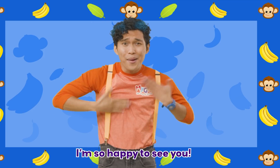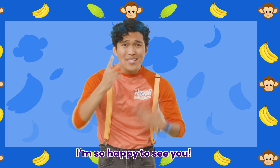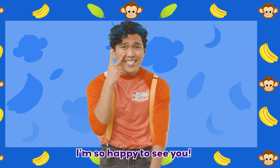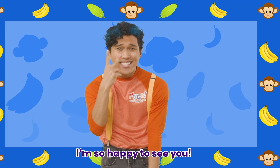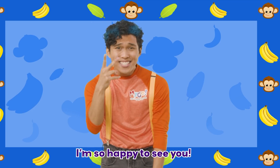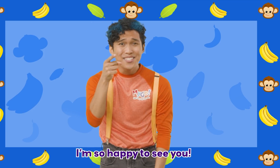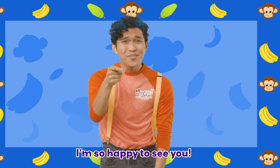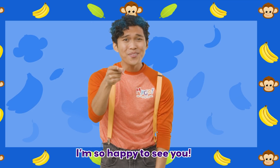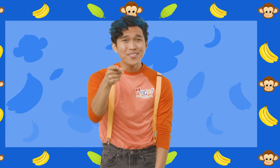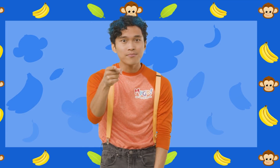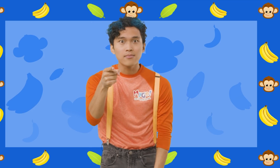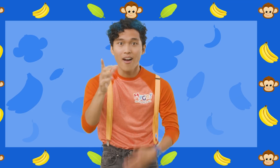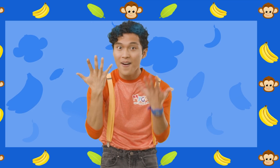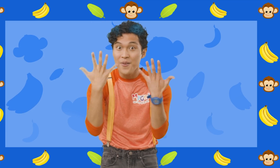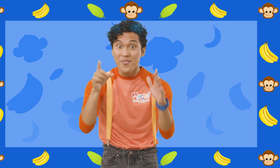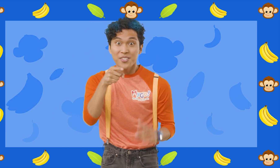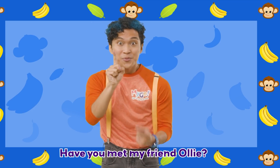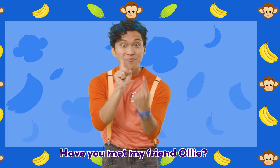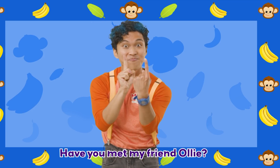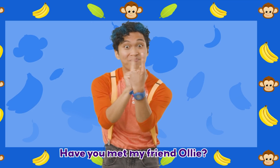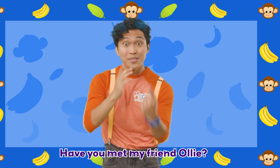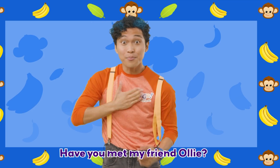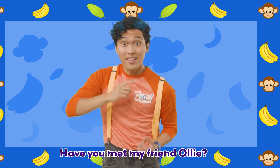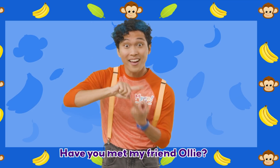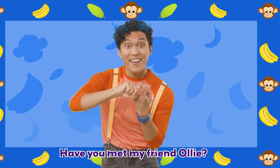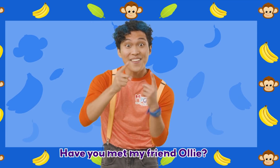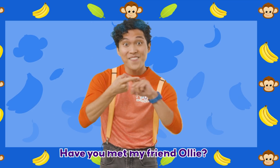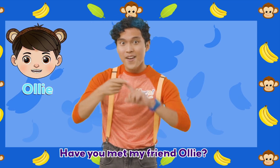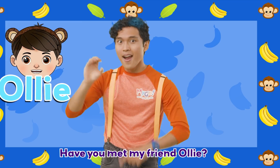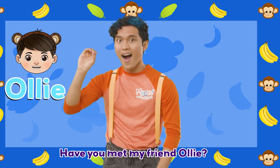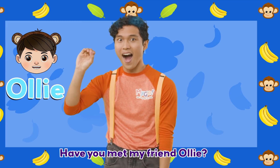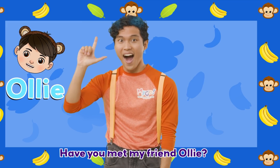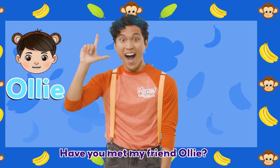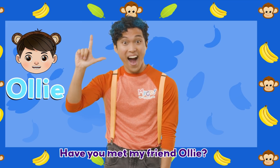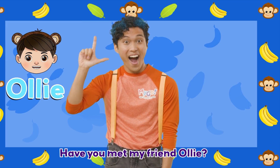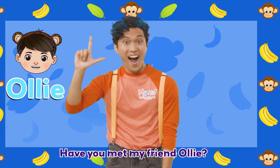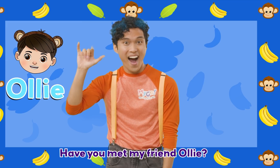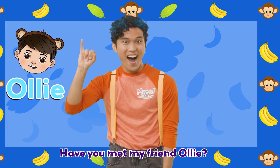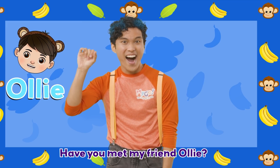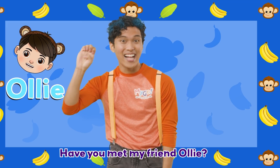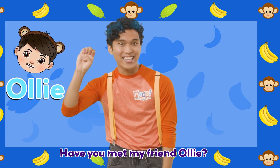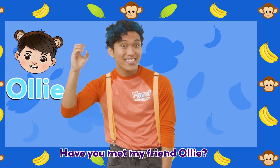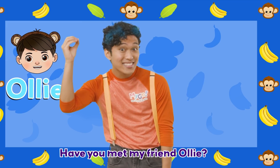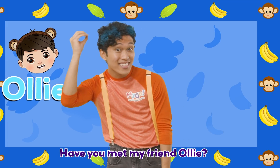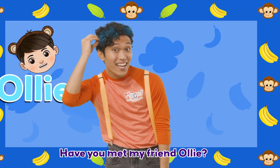I'm so happy to see you. Have you met my friend, Ollie?